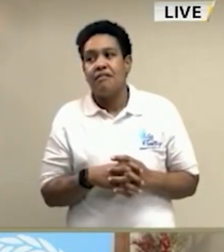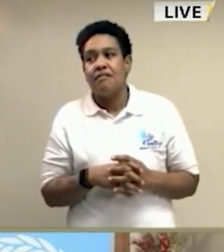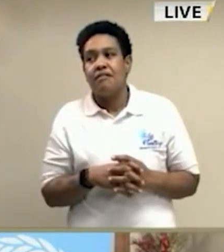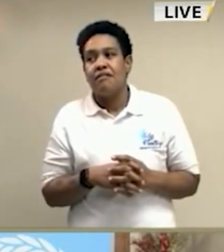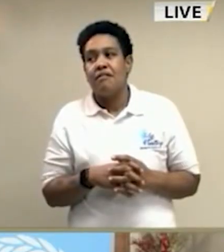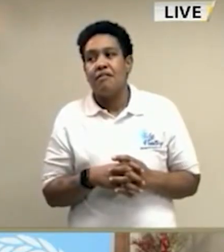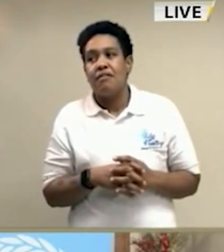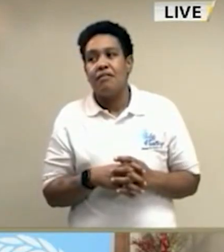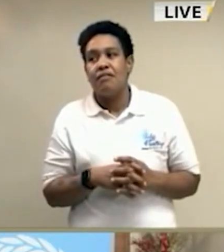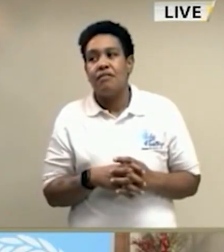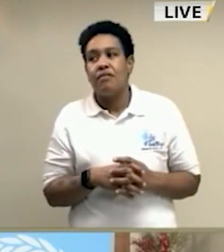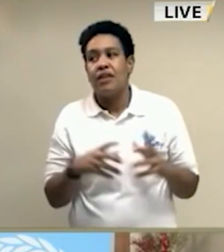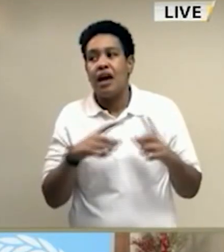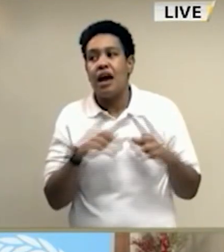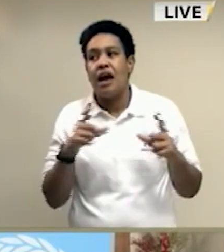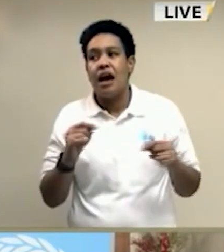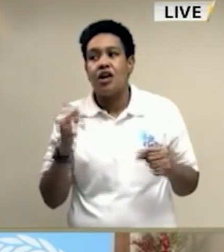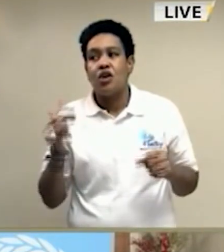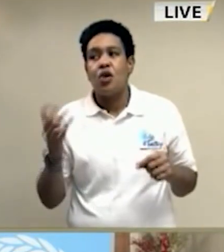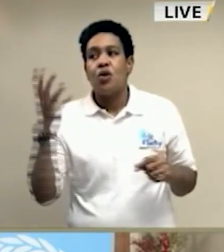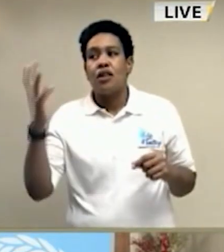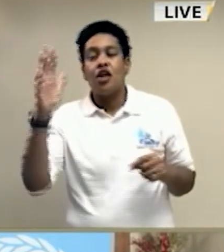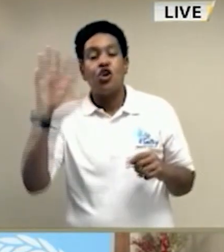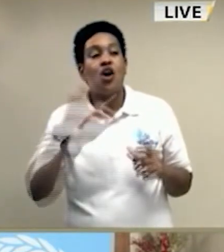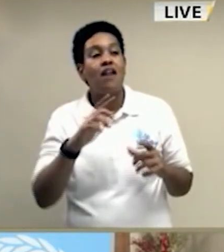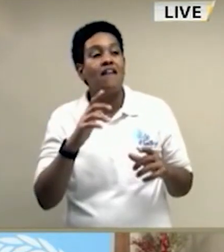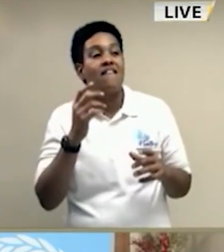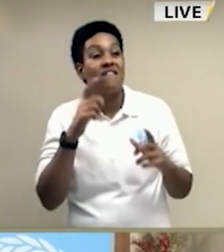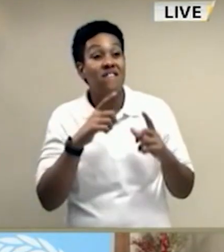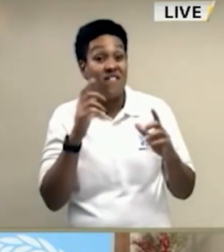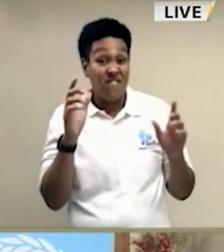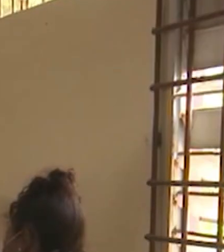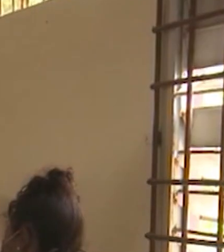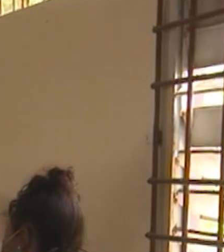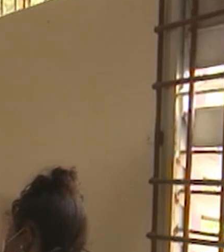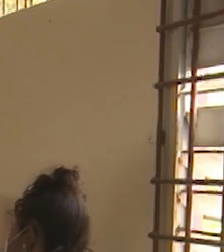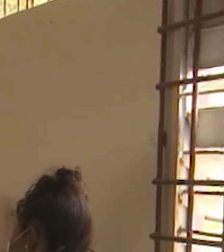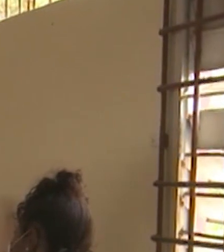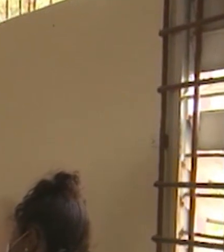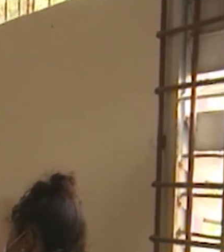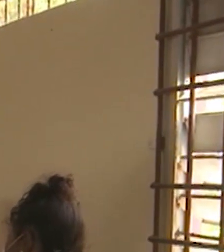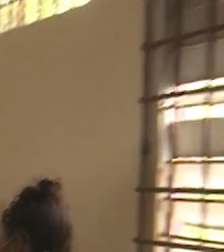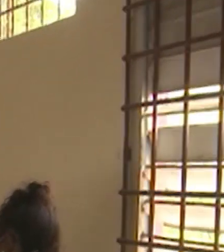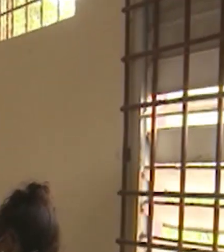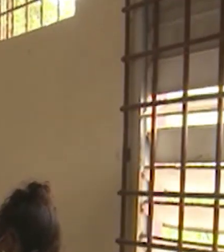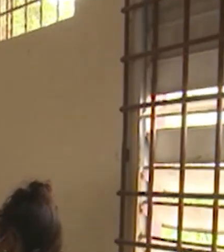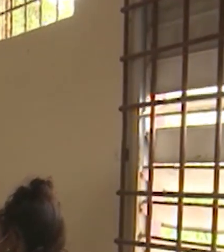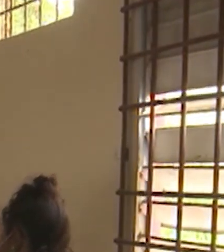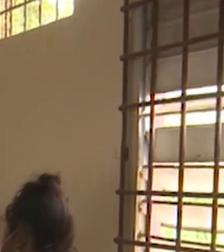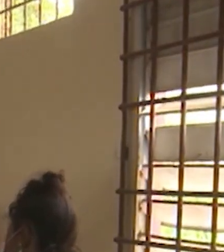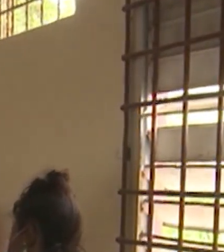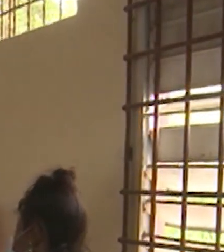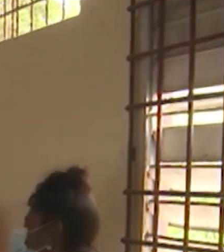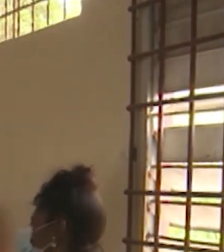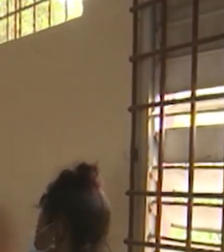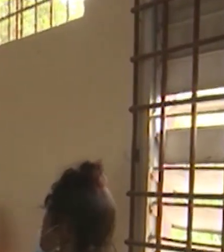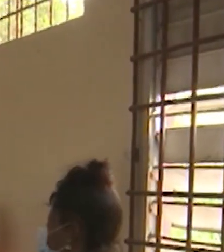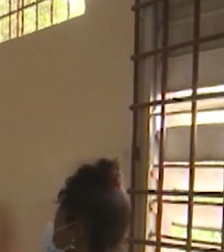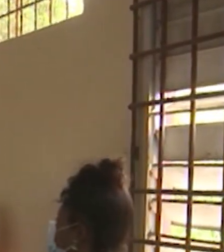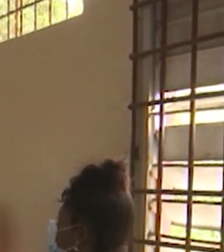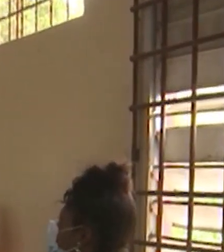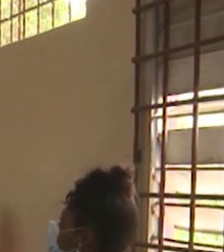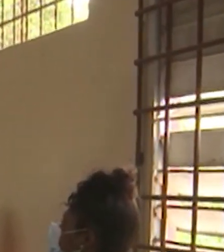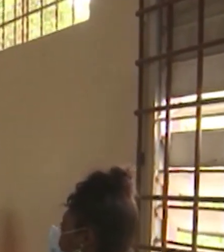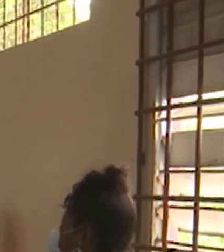visit a permanent vaccination site and get that support to get it done. The ministry says in a matter of months, the